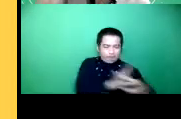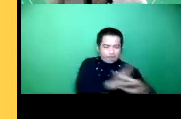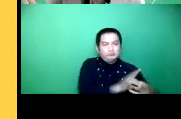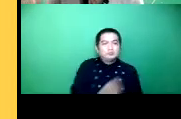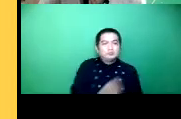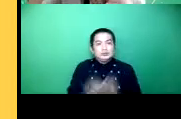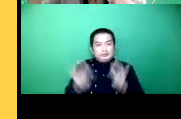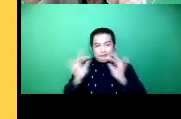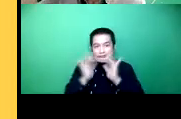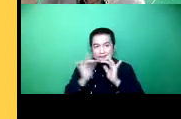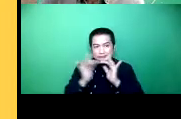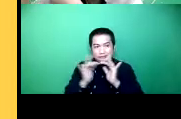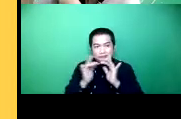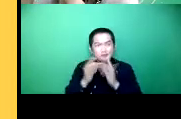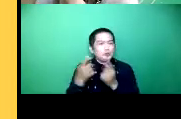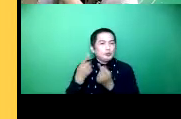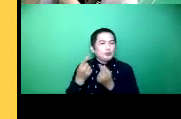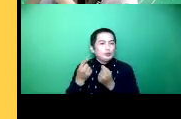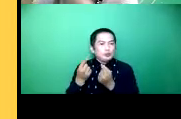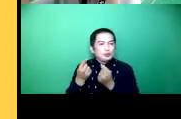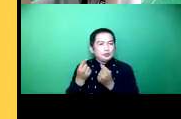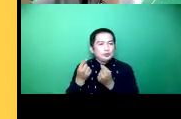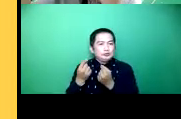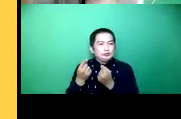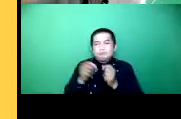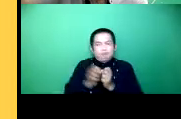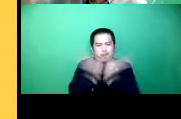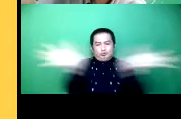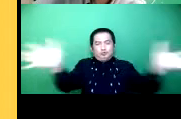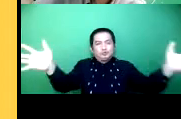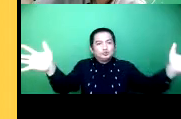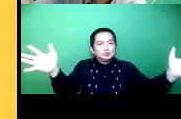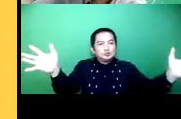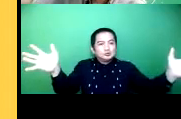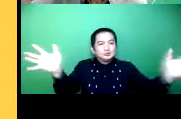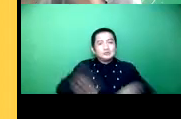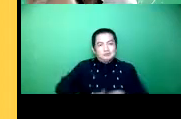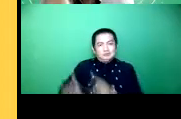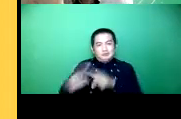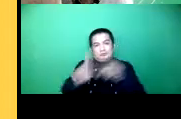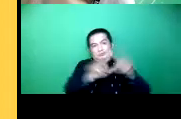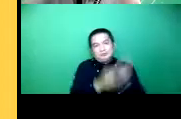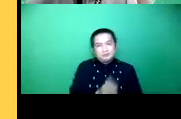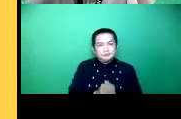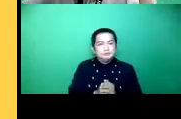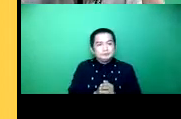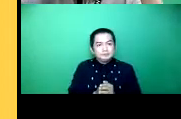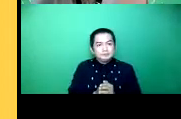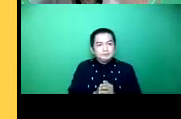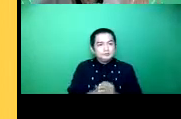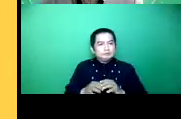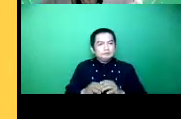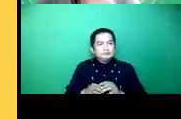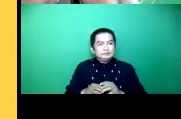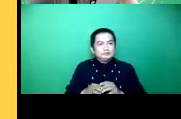the internet did is it shattered it into a linear chain, and it actually made it into a